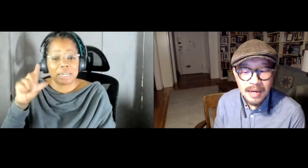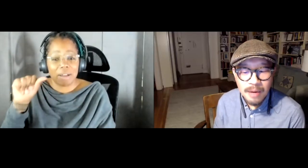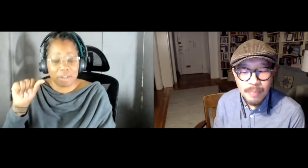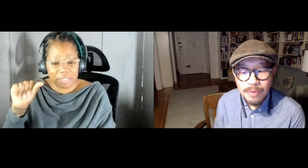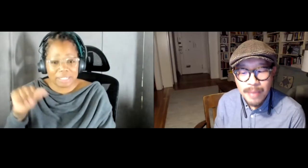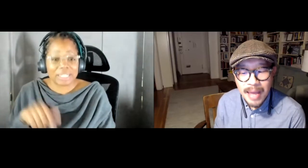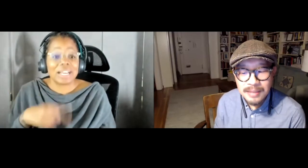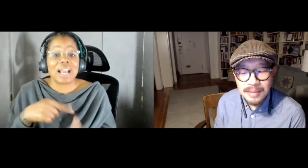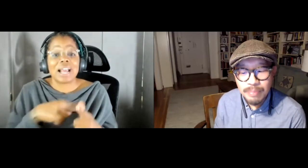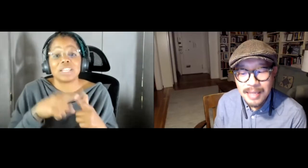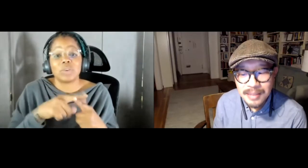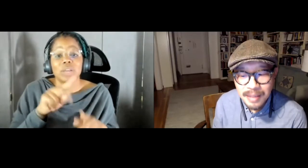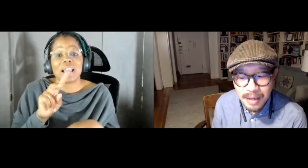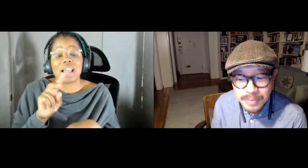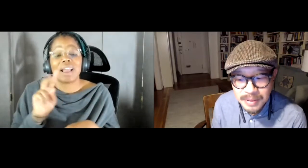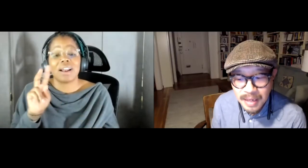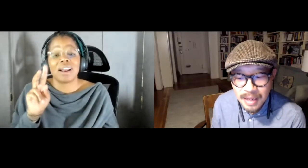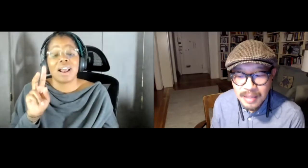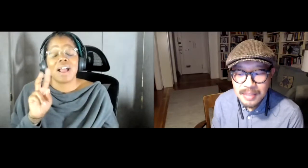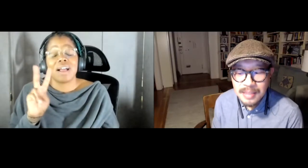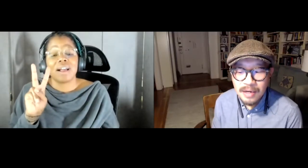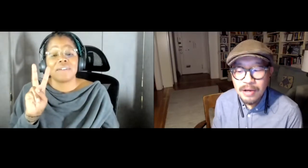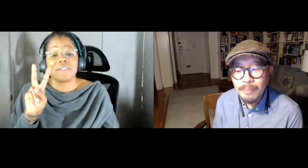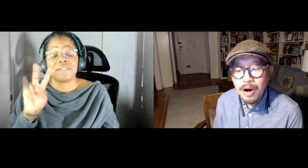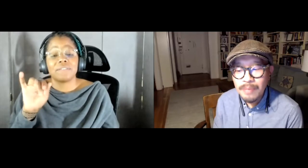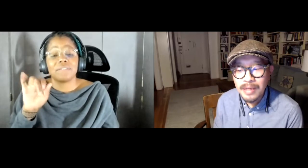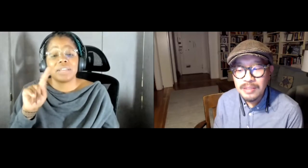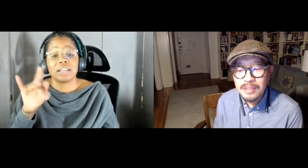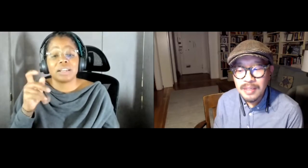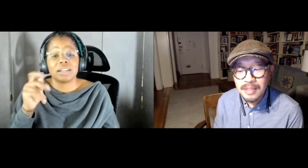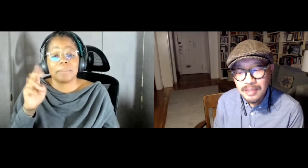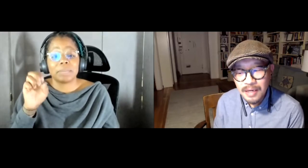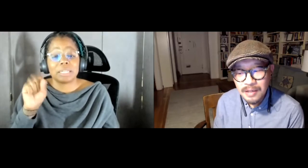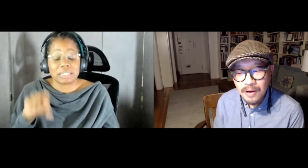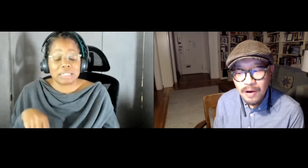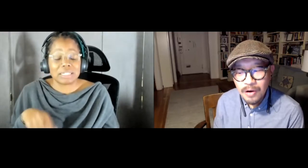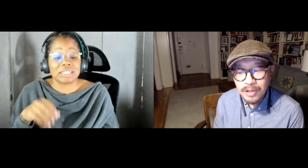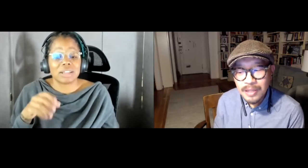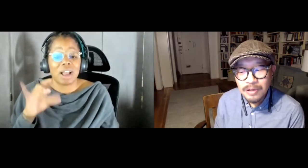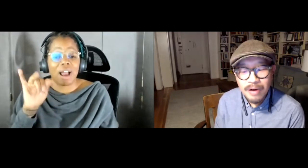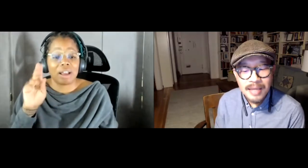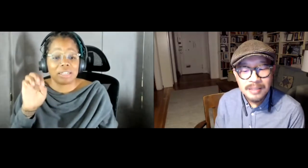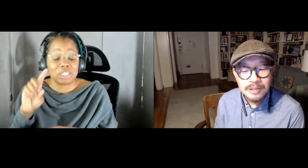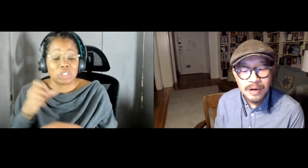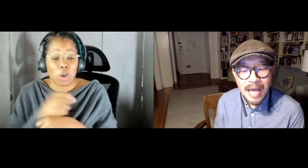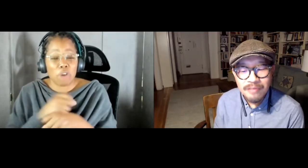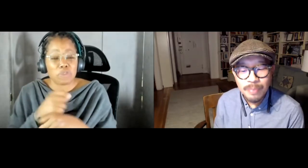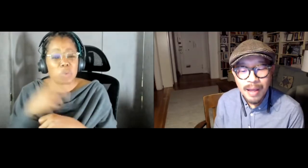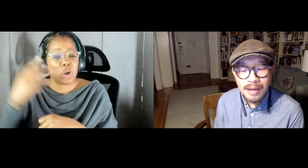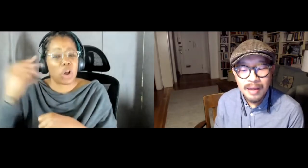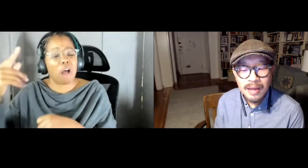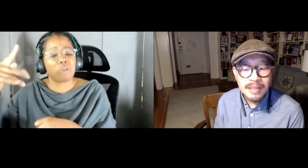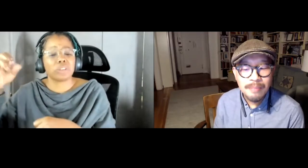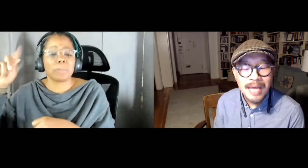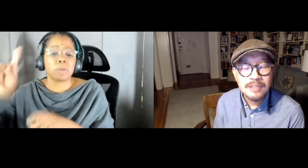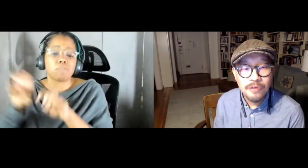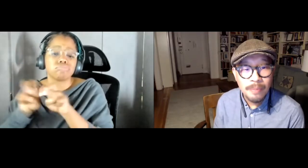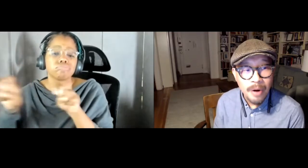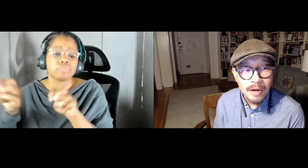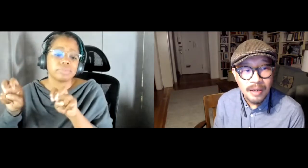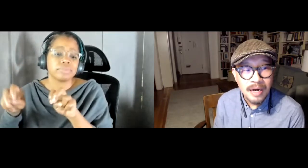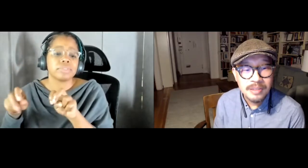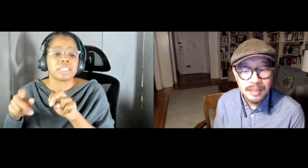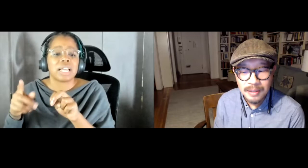and taken our paper bags and plastic cups to sit on a park bench in the sun on a little grass and dirt half block that passed